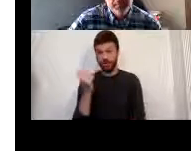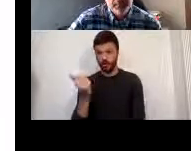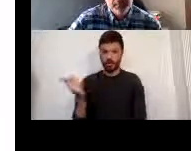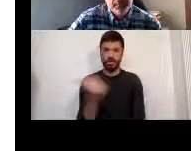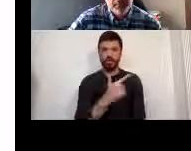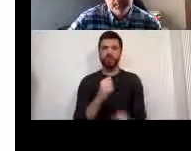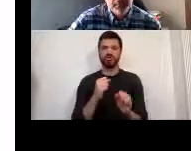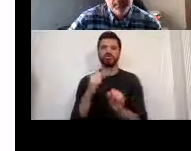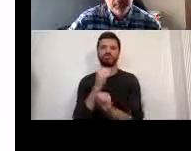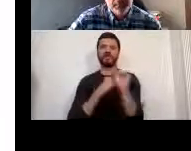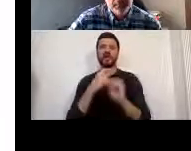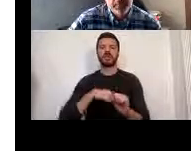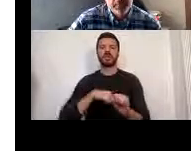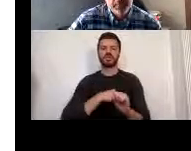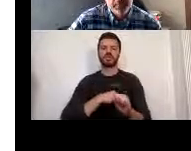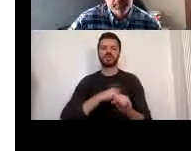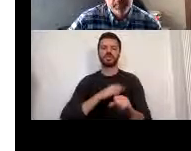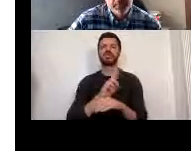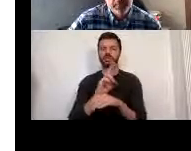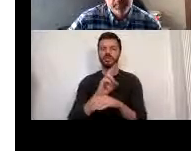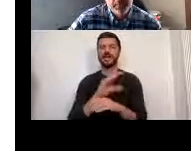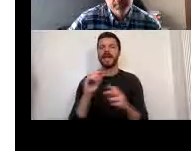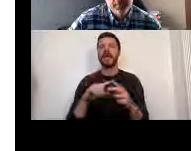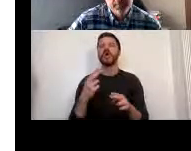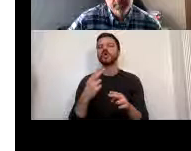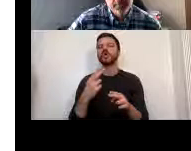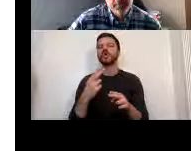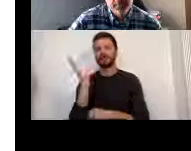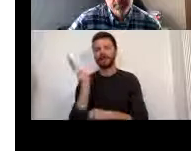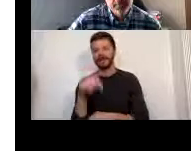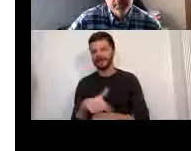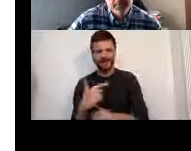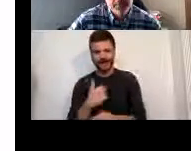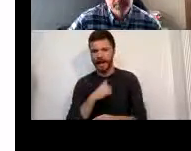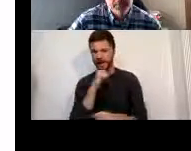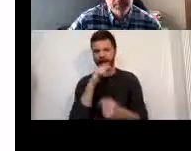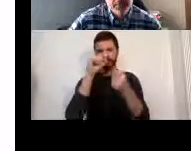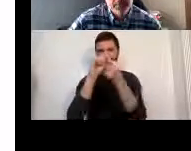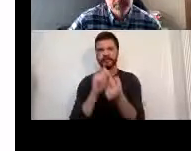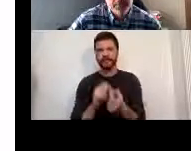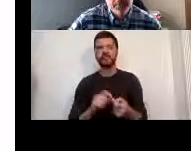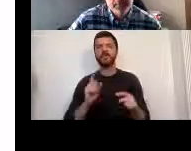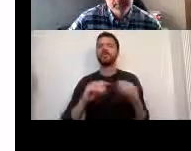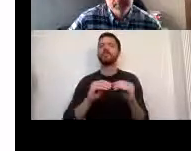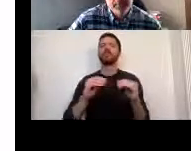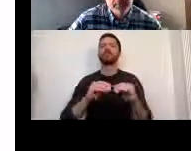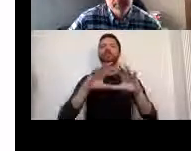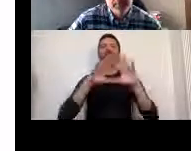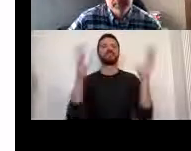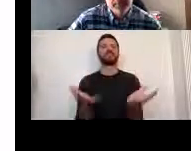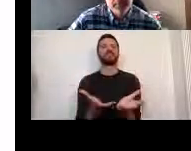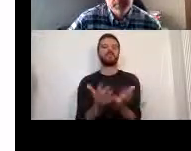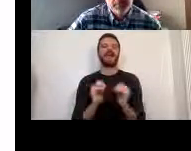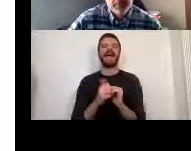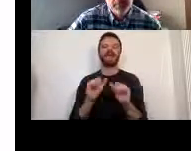that we're using, and obviously in a short presentation I won't go into all the details, but that's just an overview of how it can be done. We